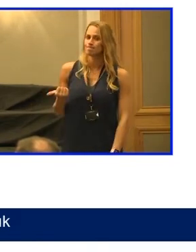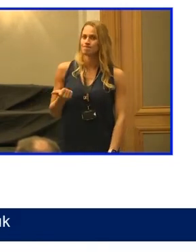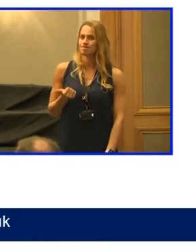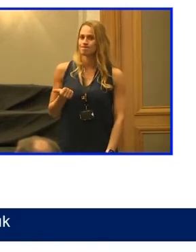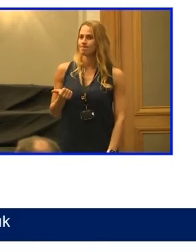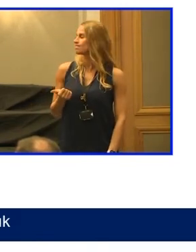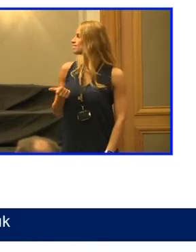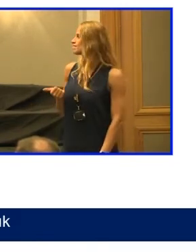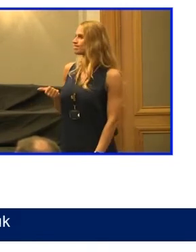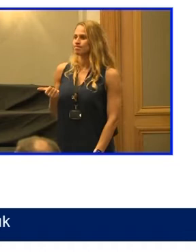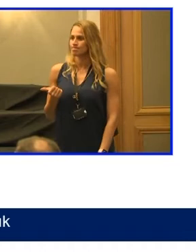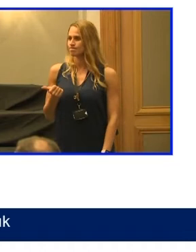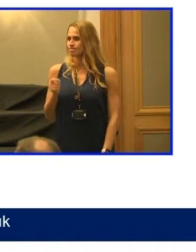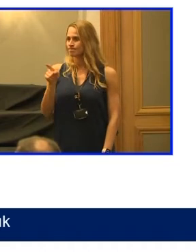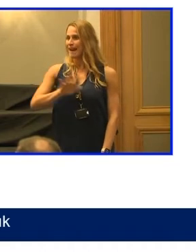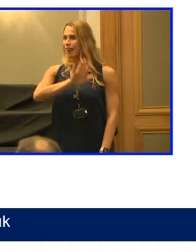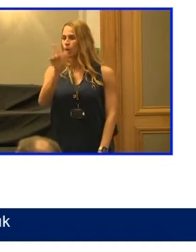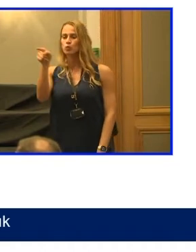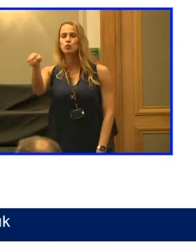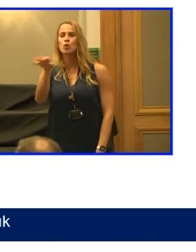Right, are you okay? Yeah? Yeah, hello.